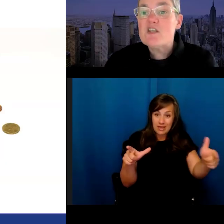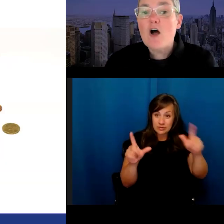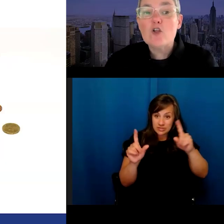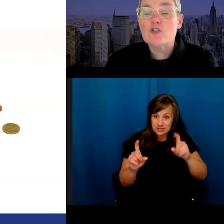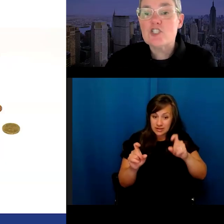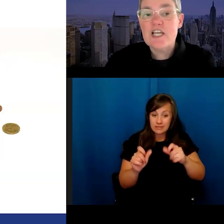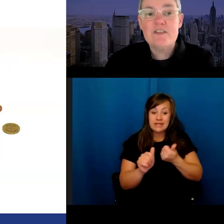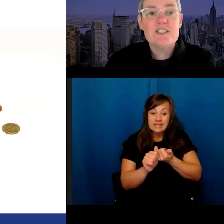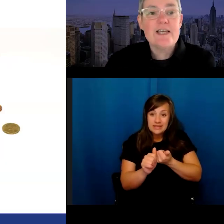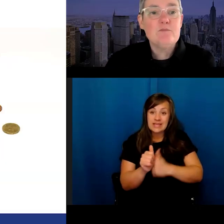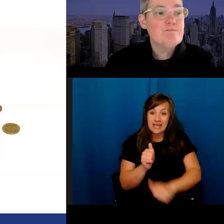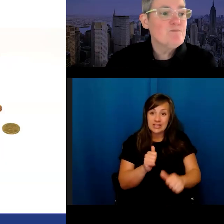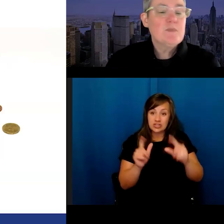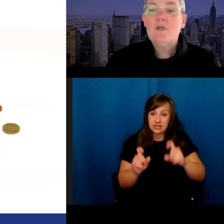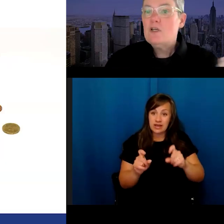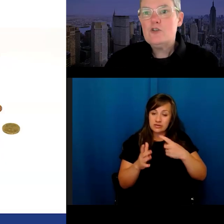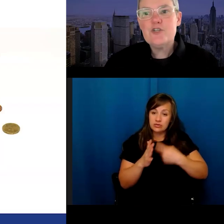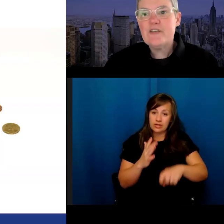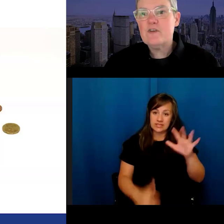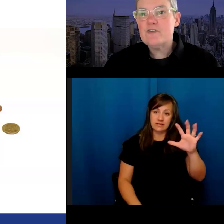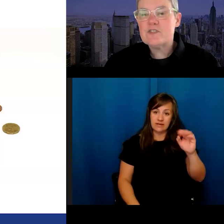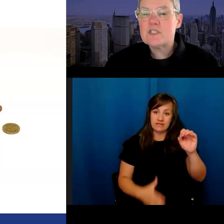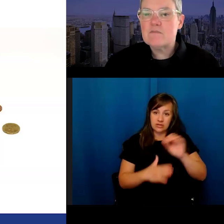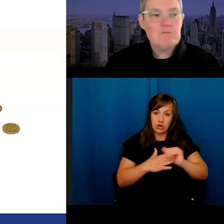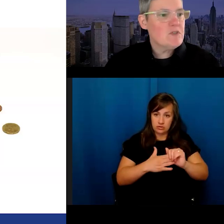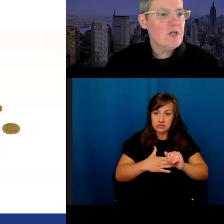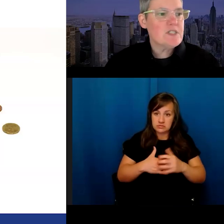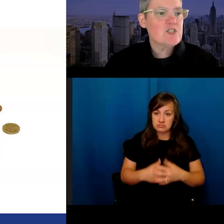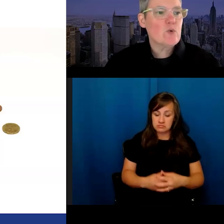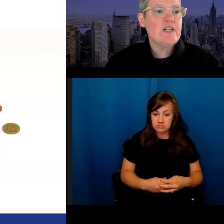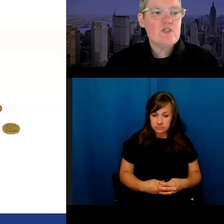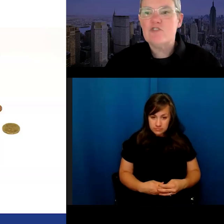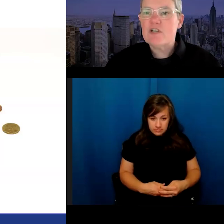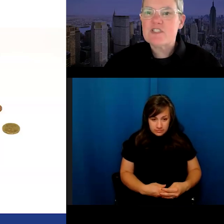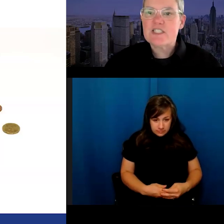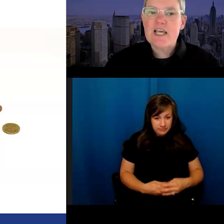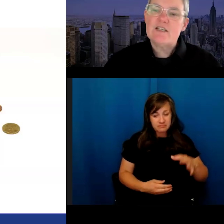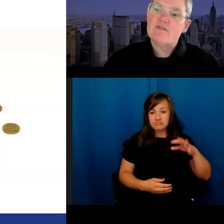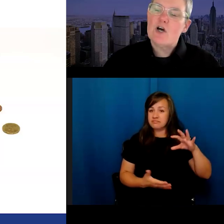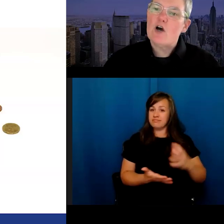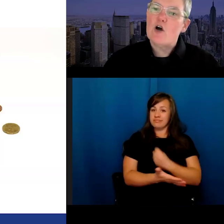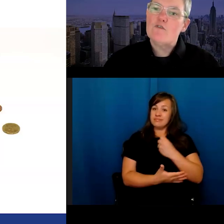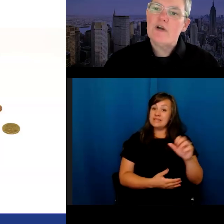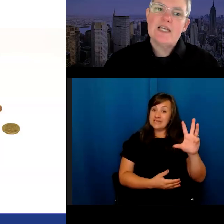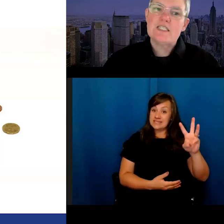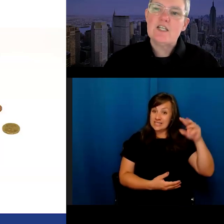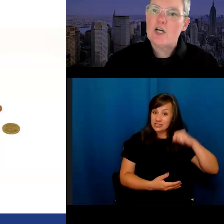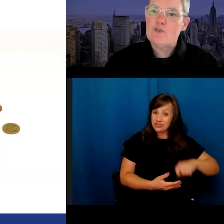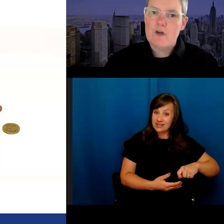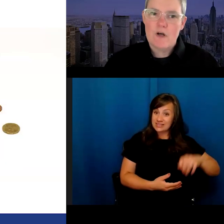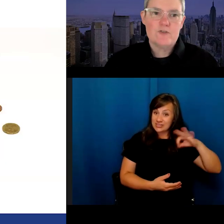you $50 to take the exam. You get the 6 credits, you just saved